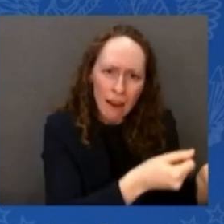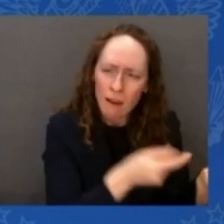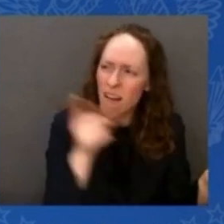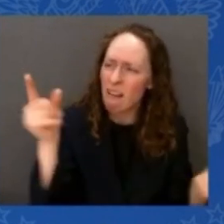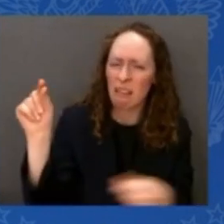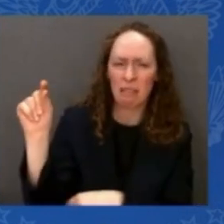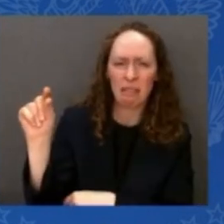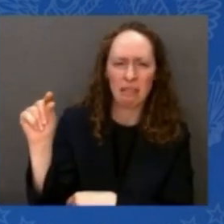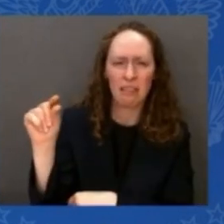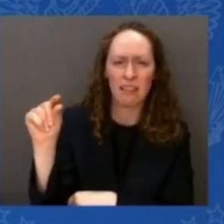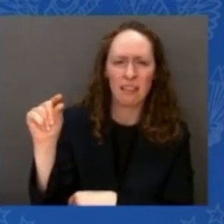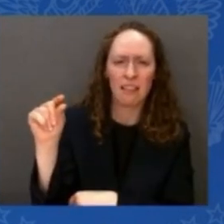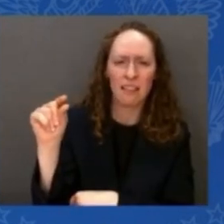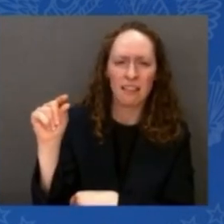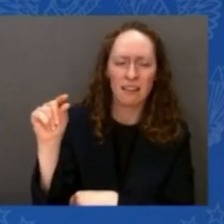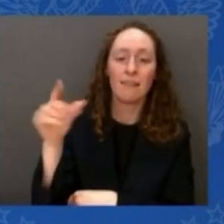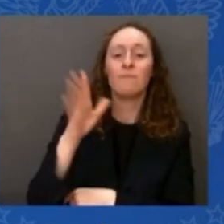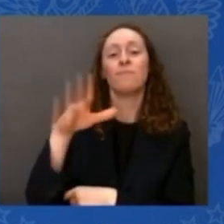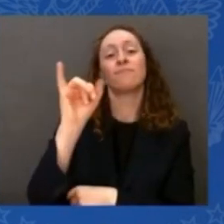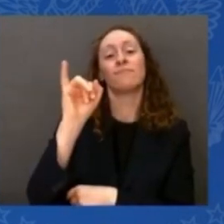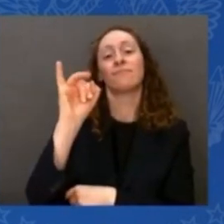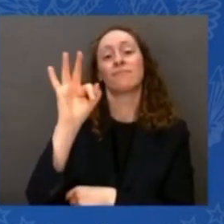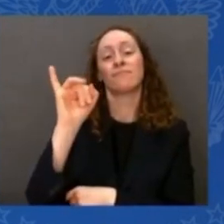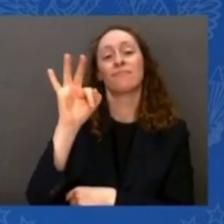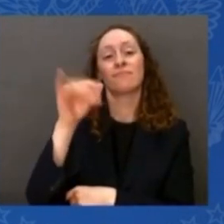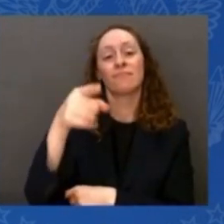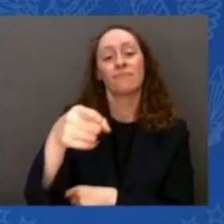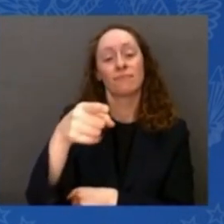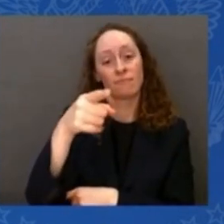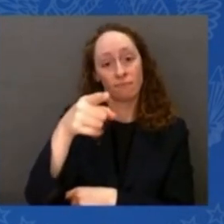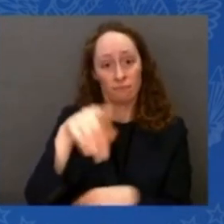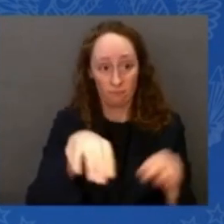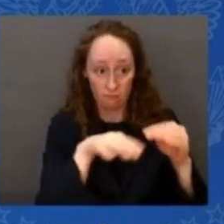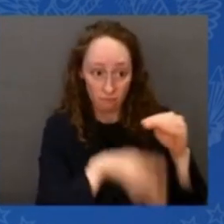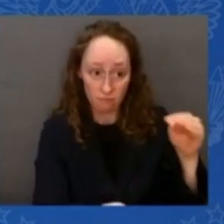pay an additional single penny in any tax.